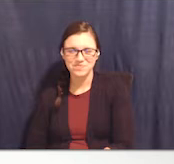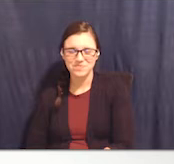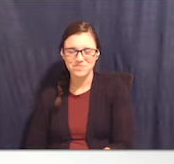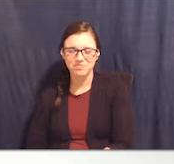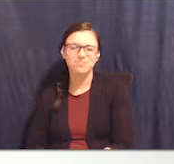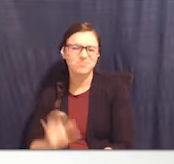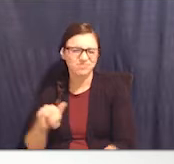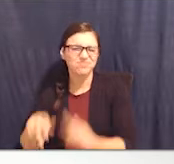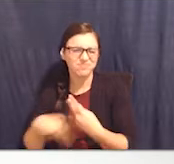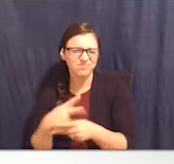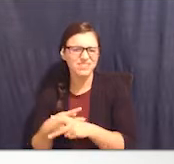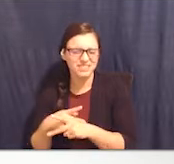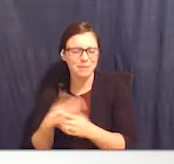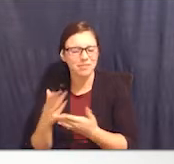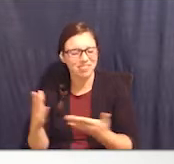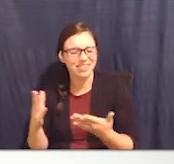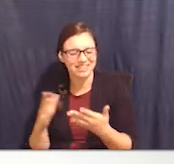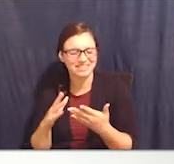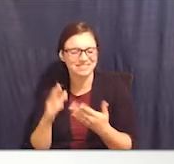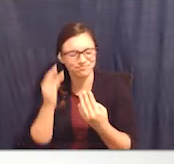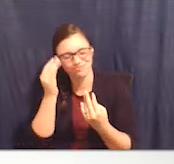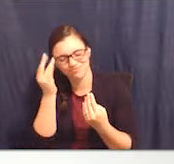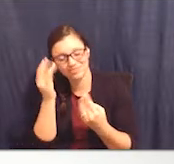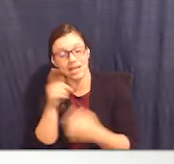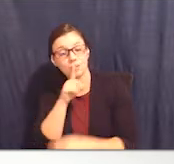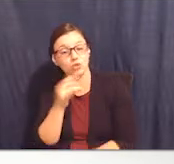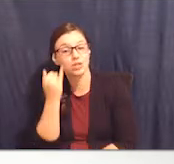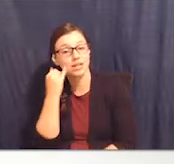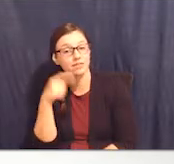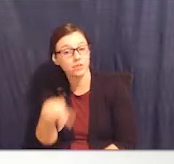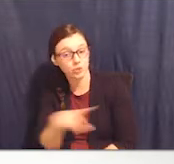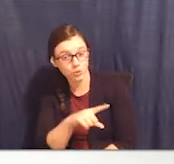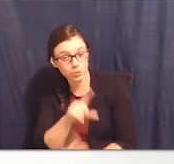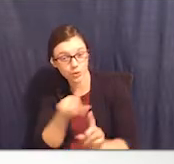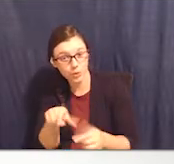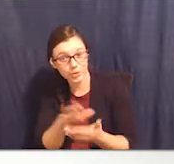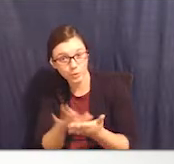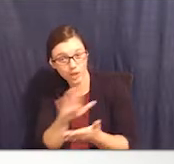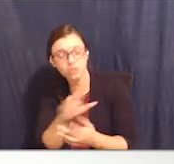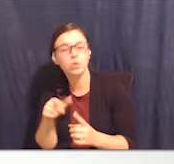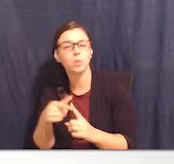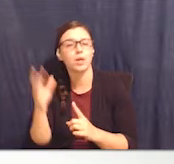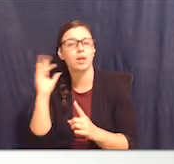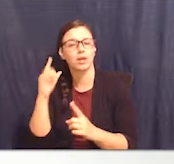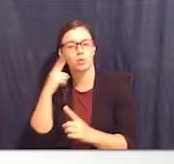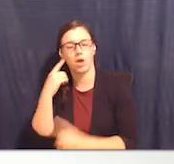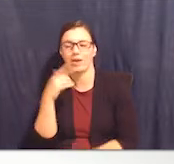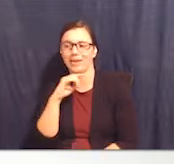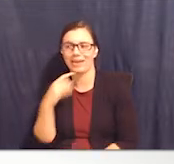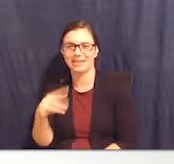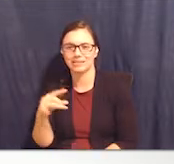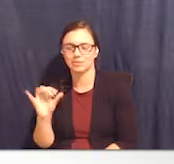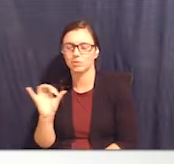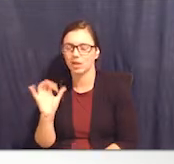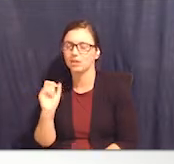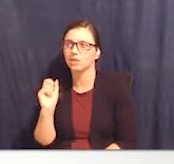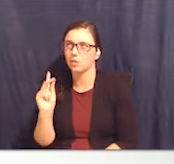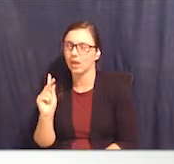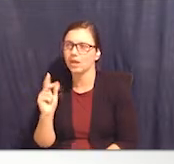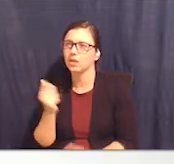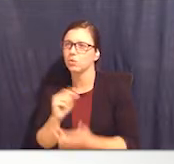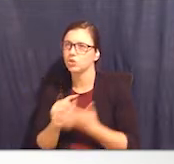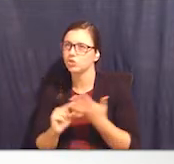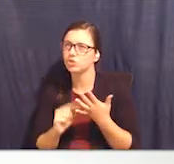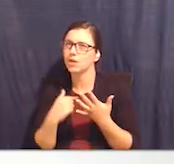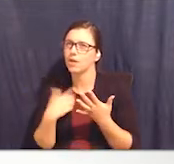the next page. And so just preparing them on how to do those applications. What information